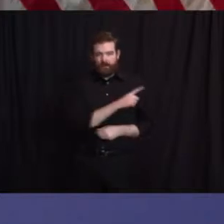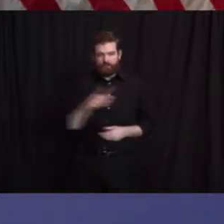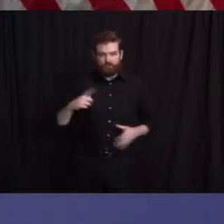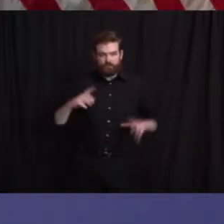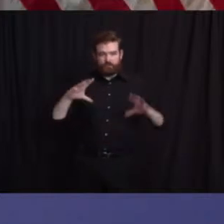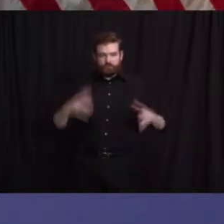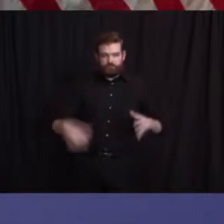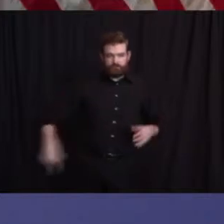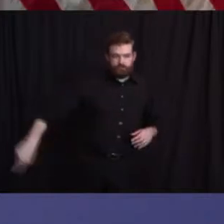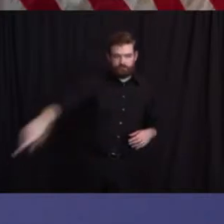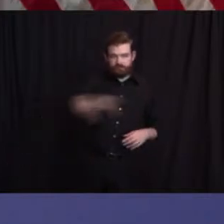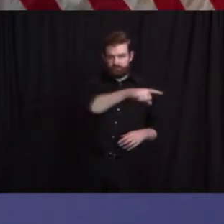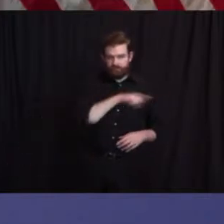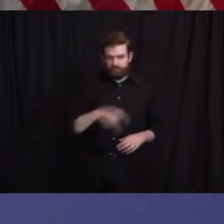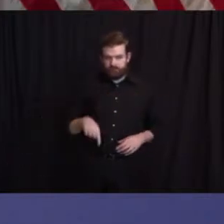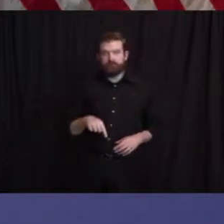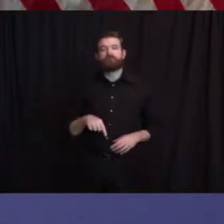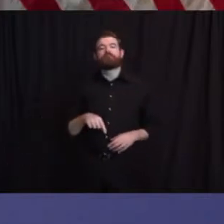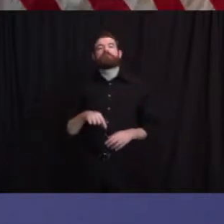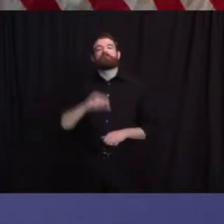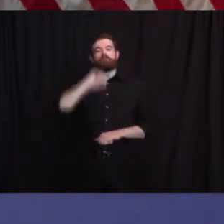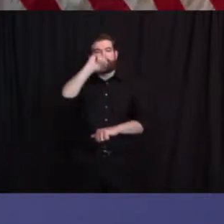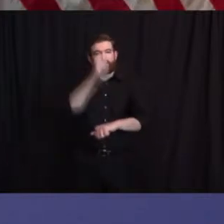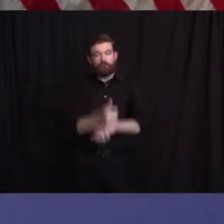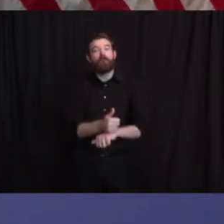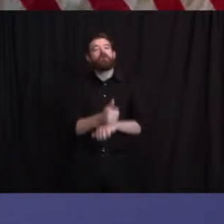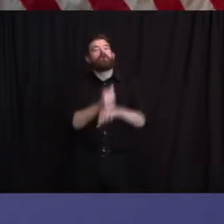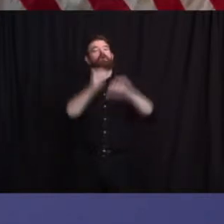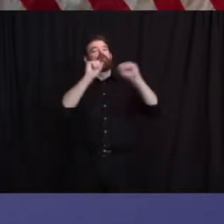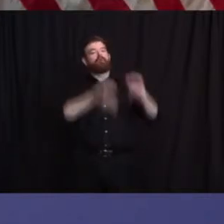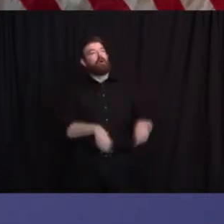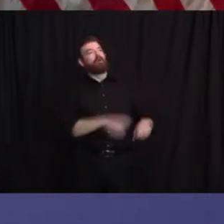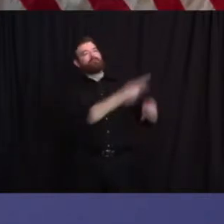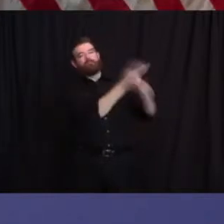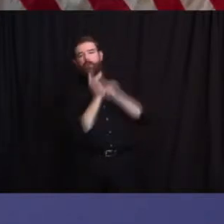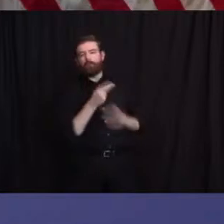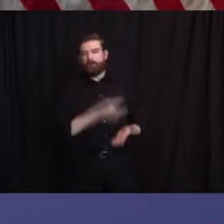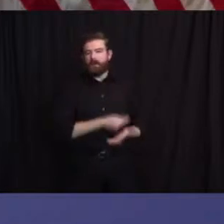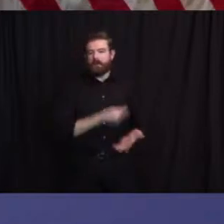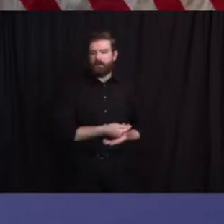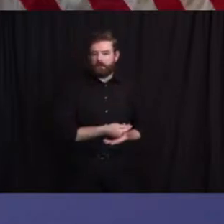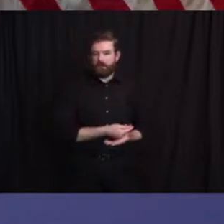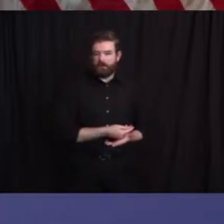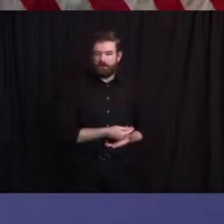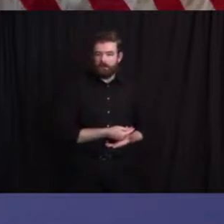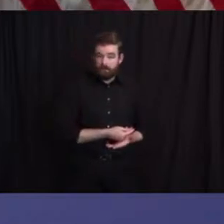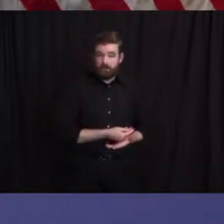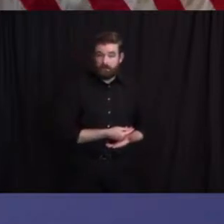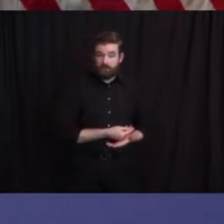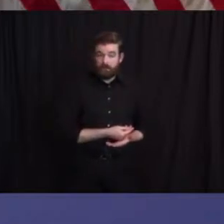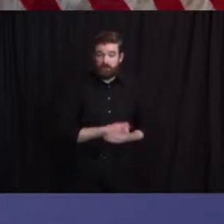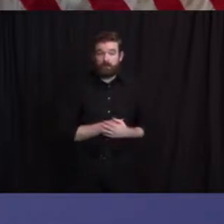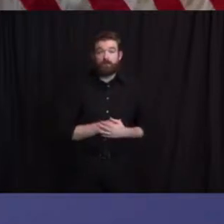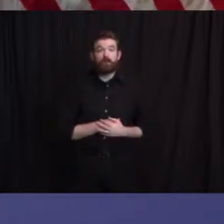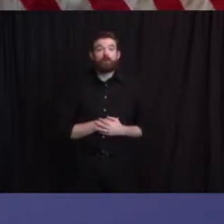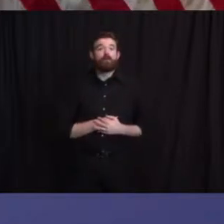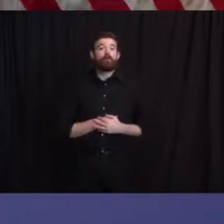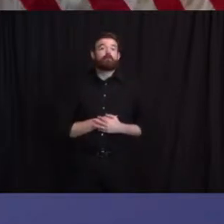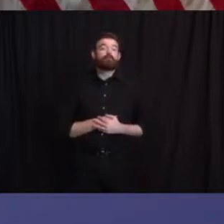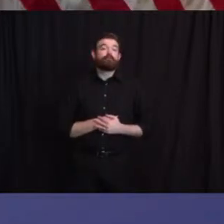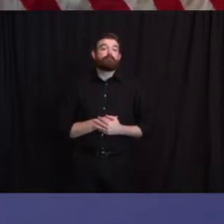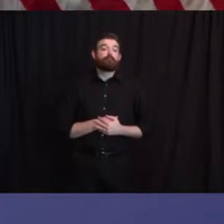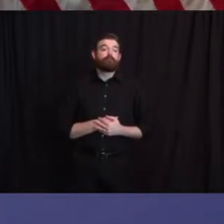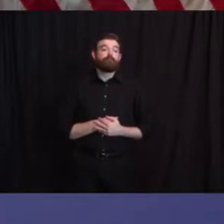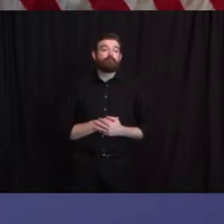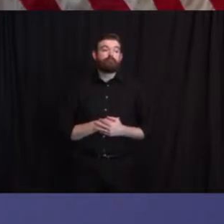the speaker who put a nice editorial out about it, and a lot of other voices that are coming out. Pat Colligan, by example, of the Police